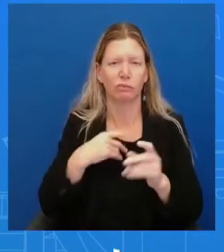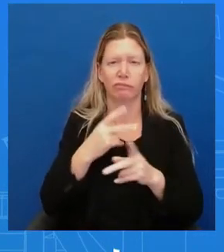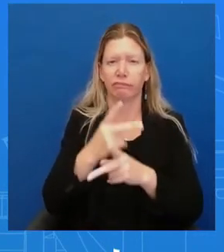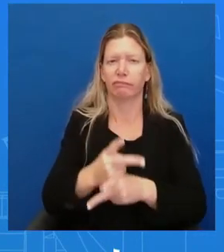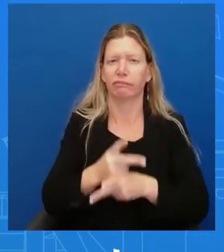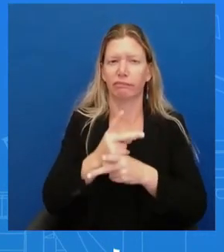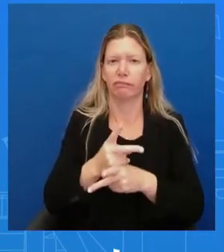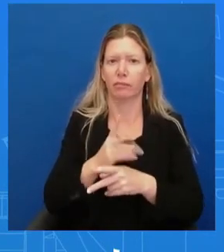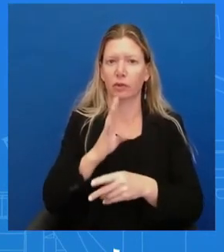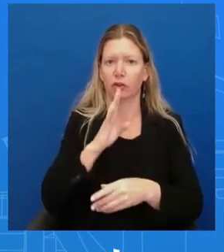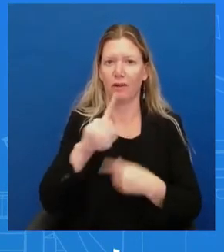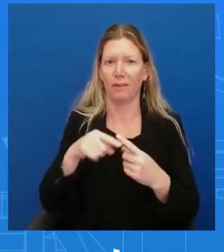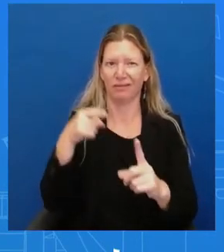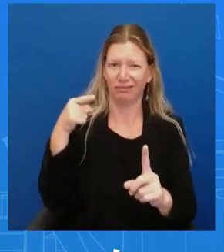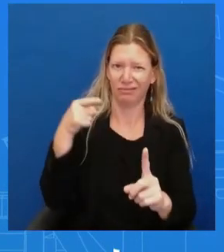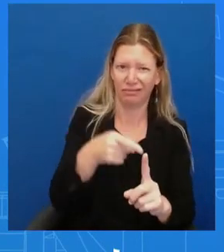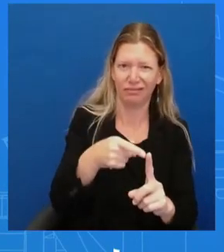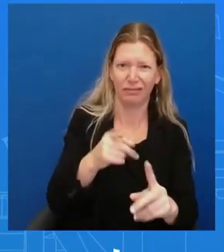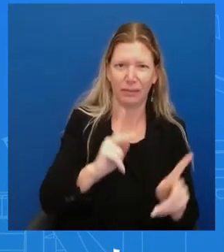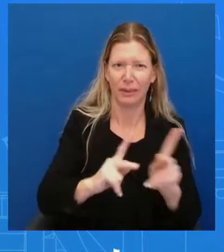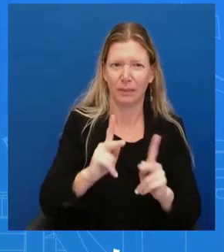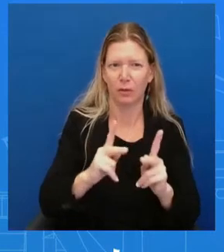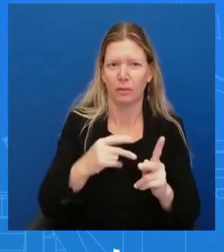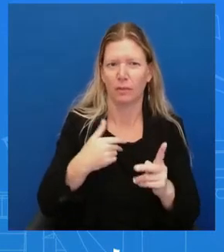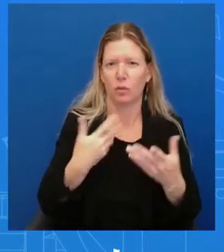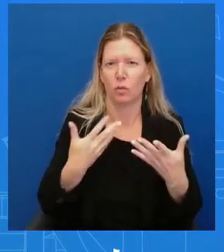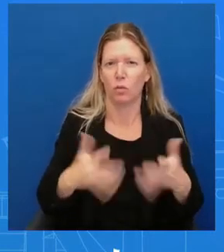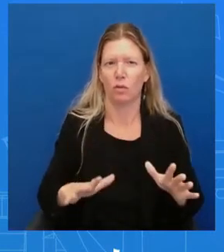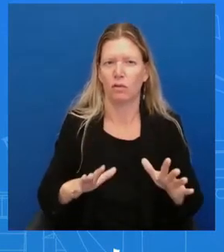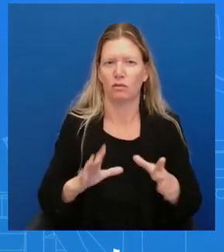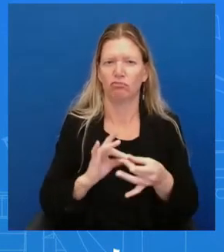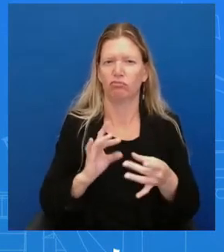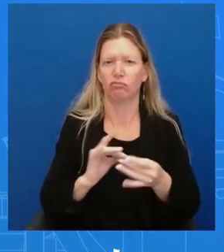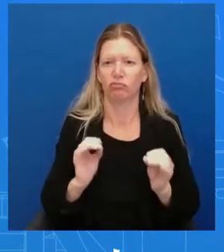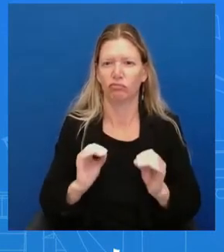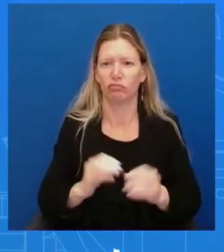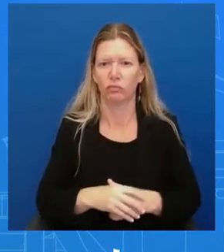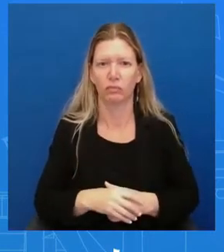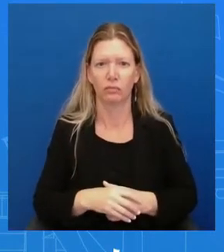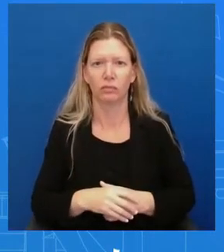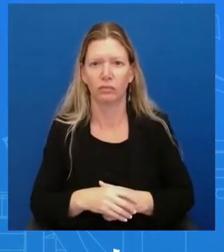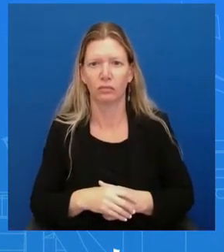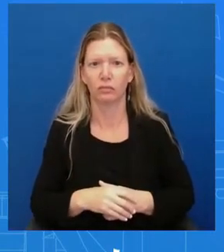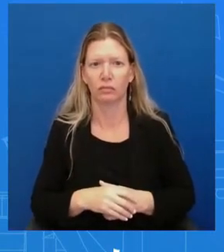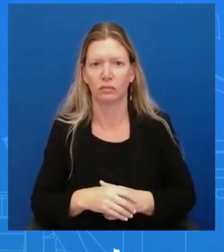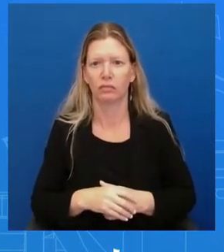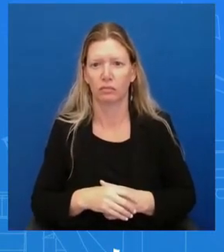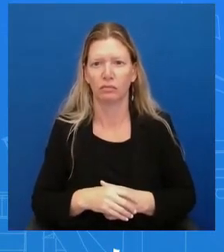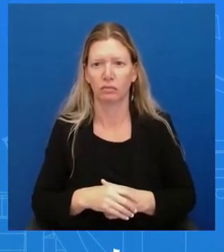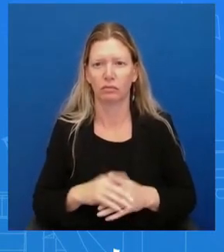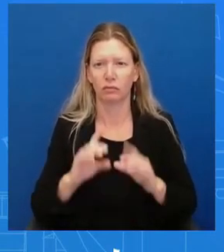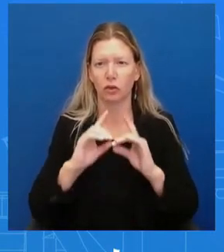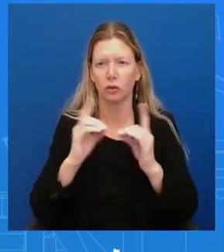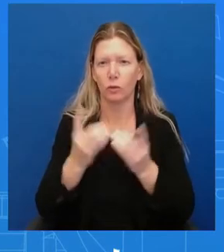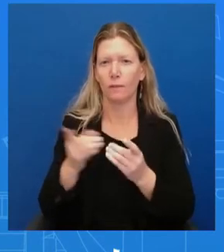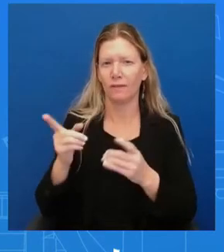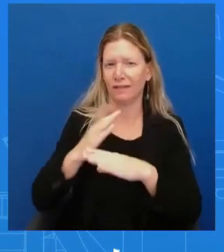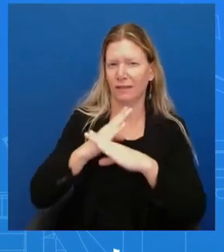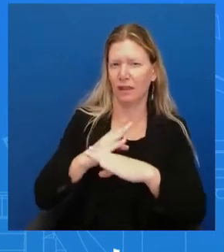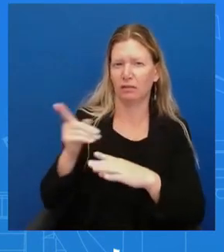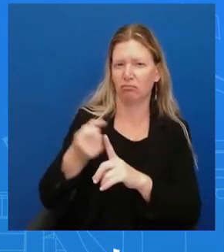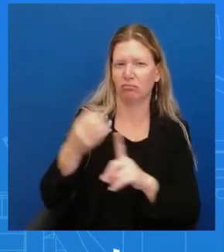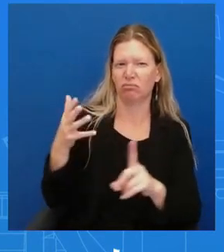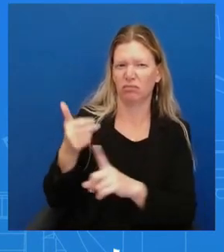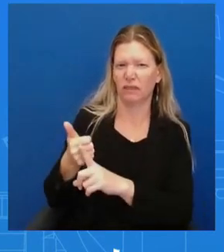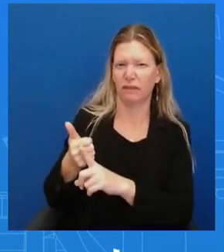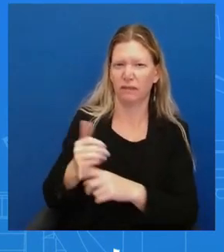that from here. I would have to refer you on Department of Defense since that came from the Department of Defense. Bottom line, are U.S. officials who are working on